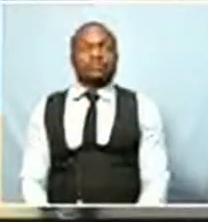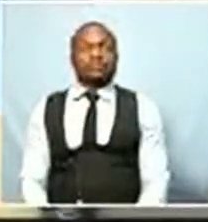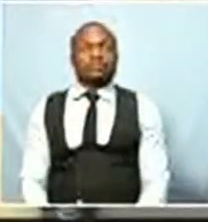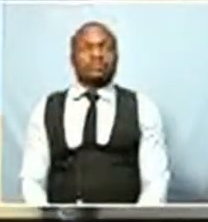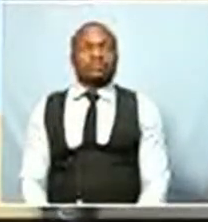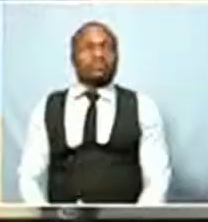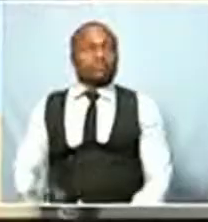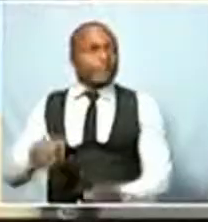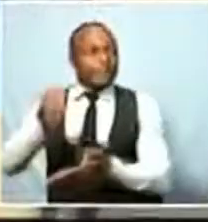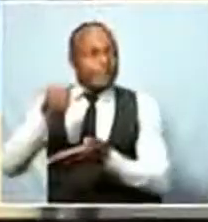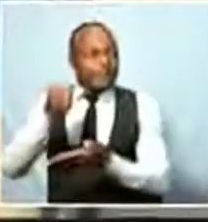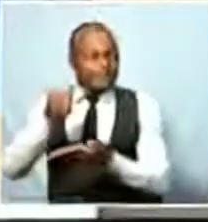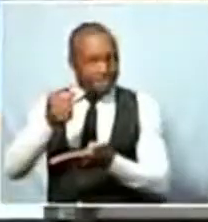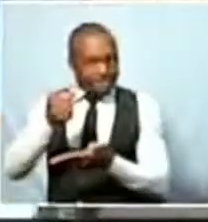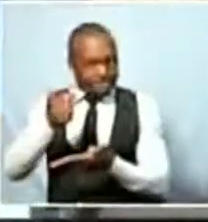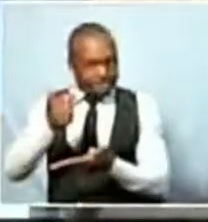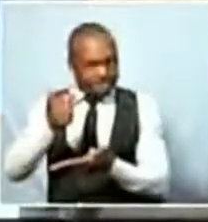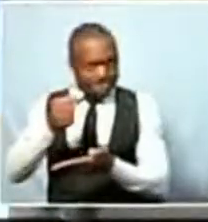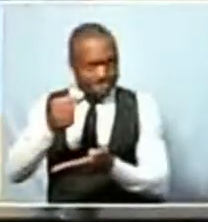the budget,